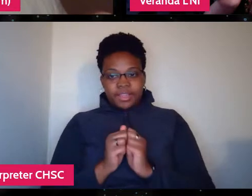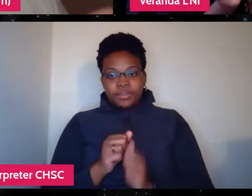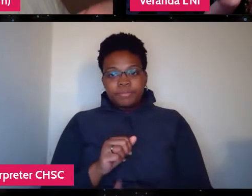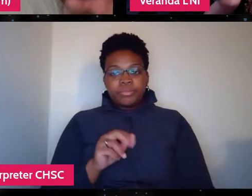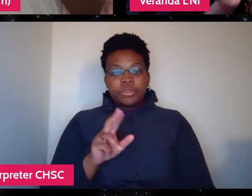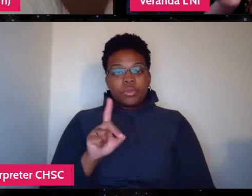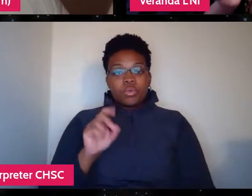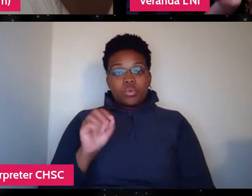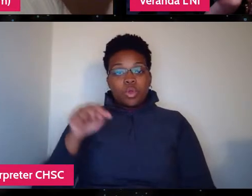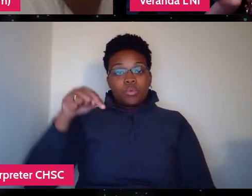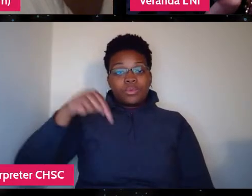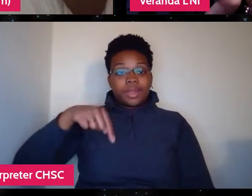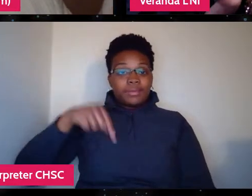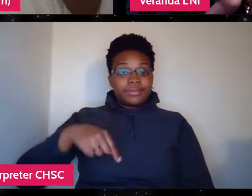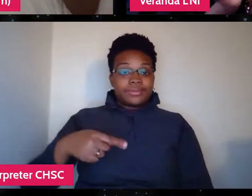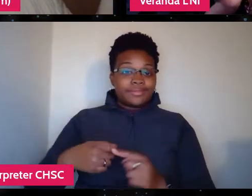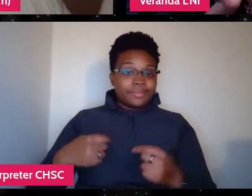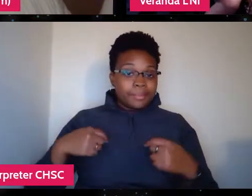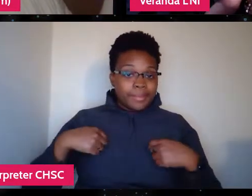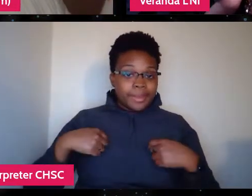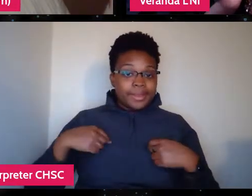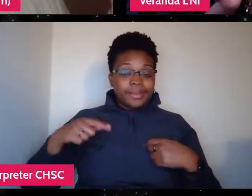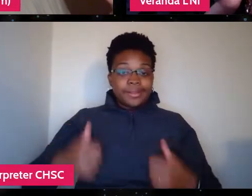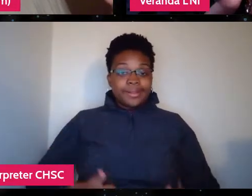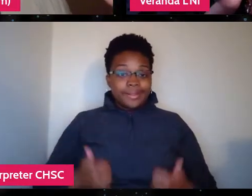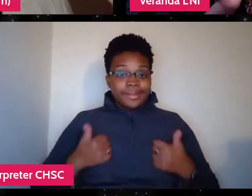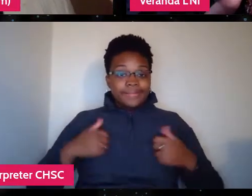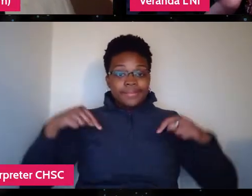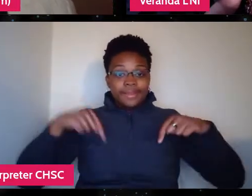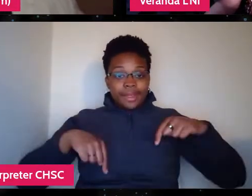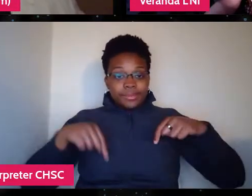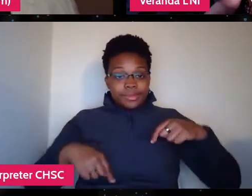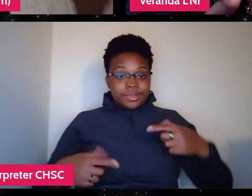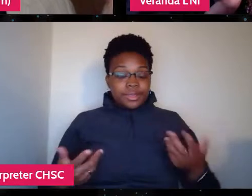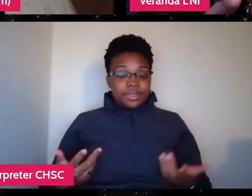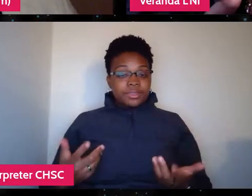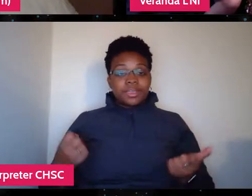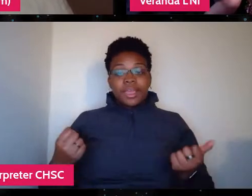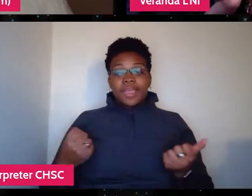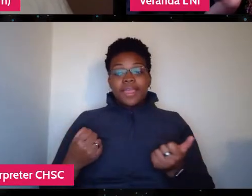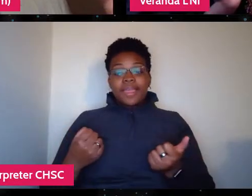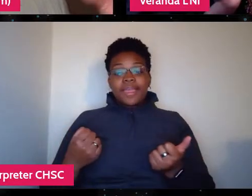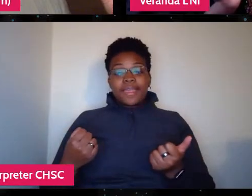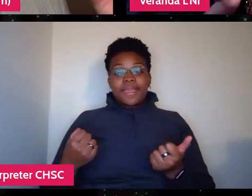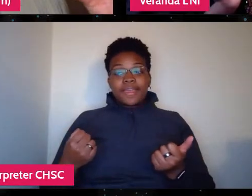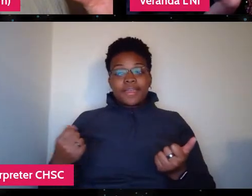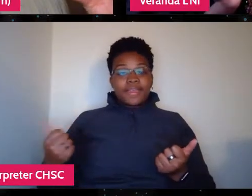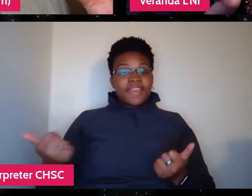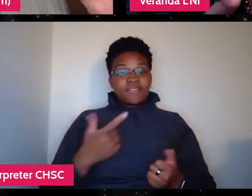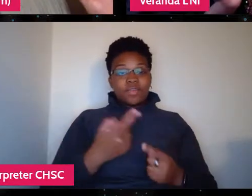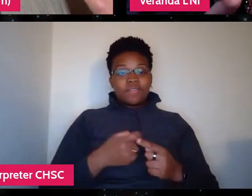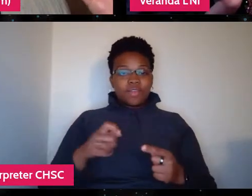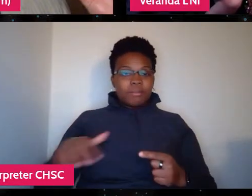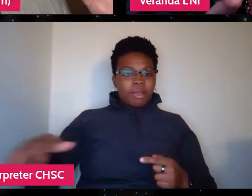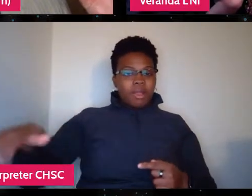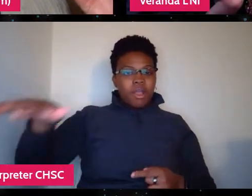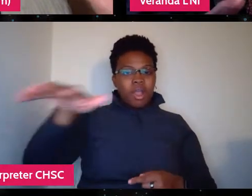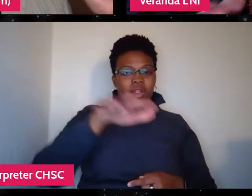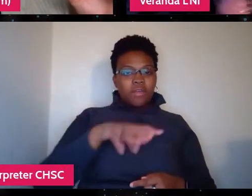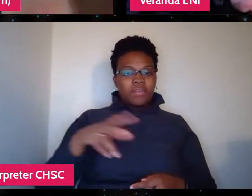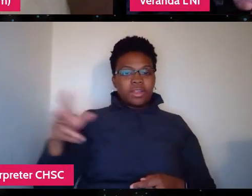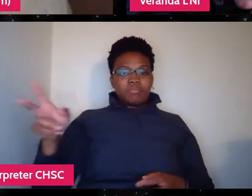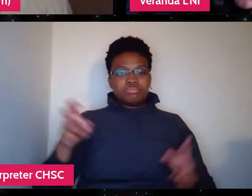like downstairs from me, and you know, everybody was from all over, and having